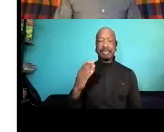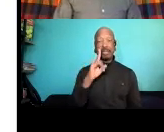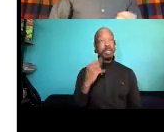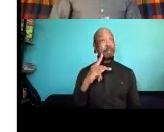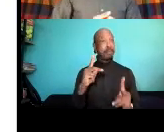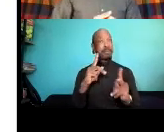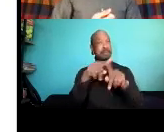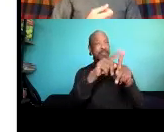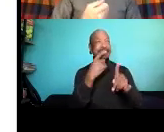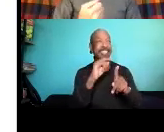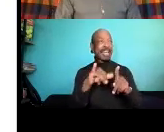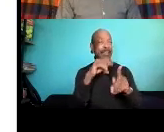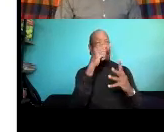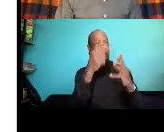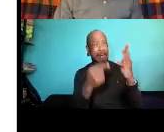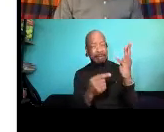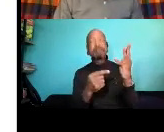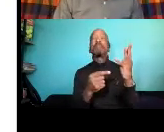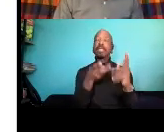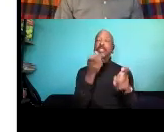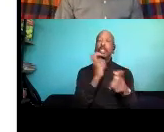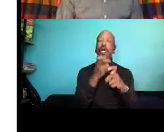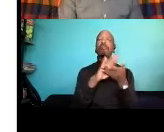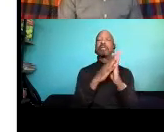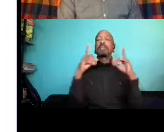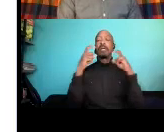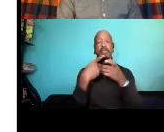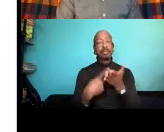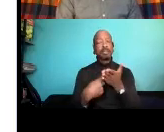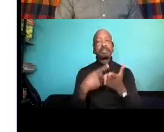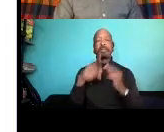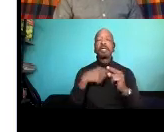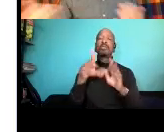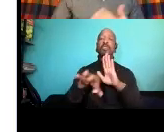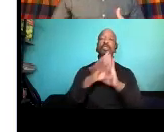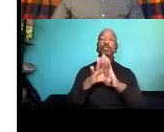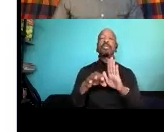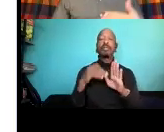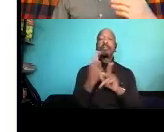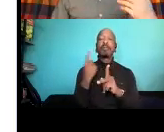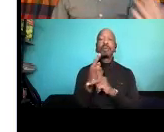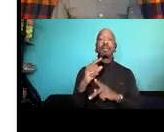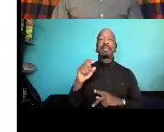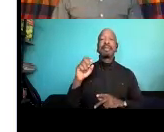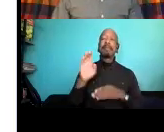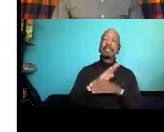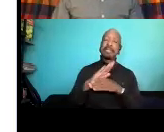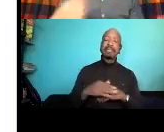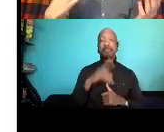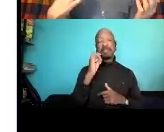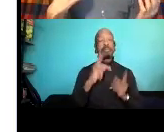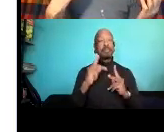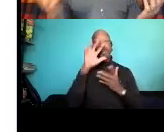things. And it complicates discussions about choosing the appropriate entity because people confuse legal